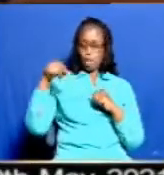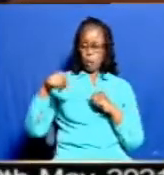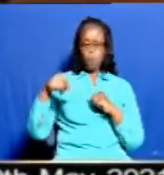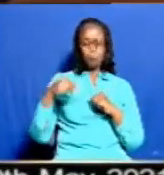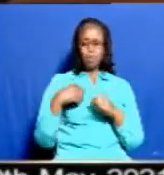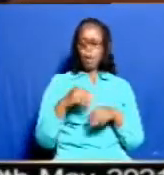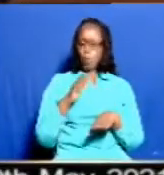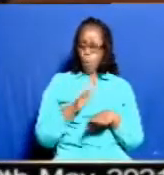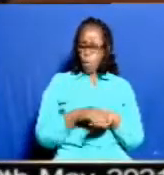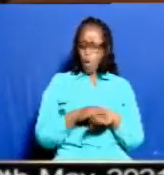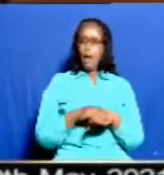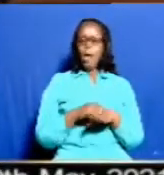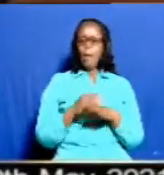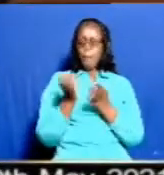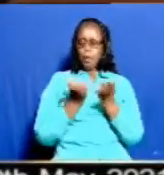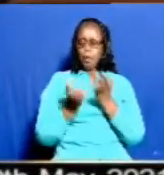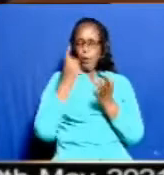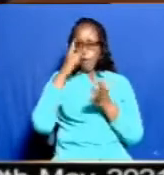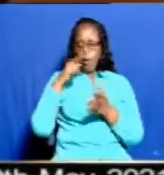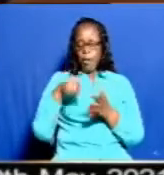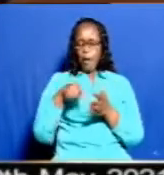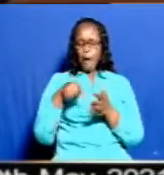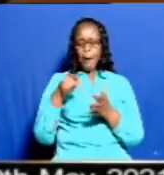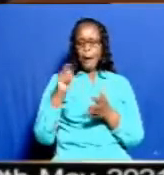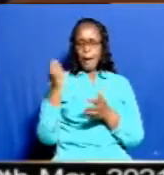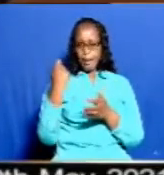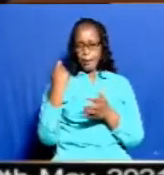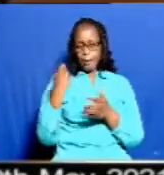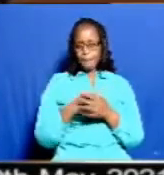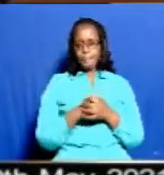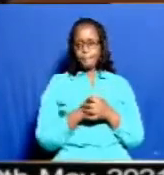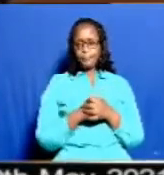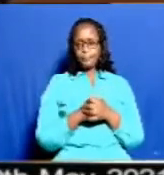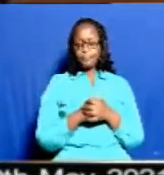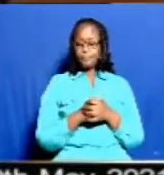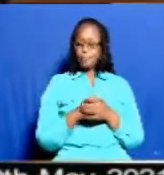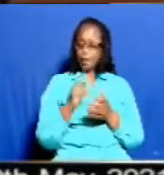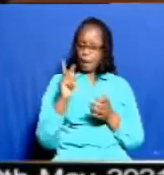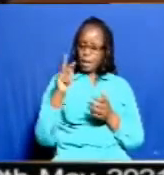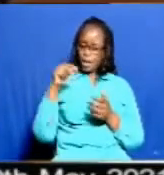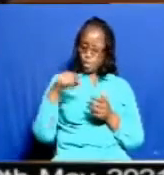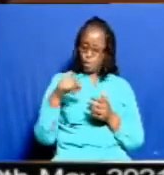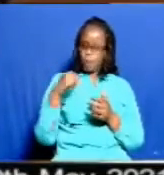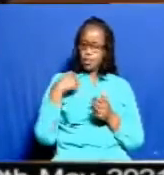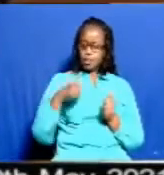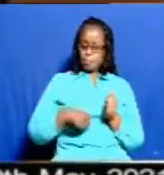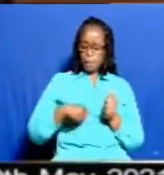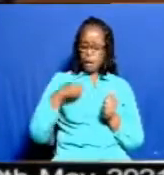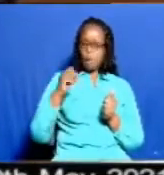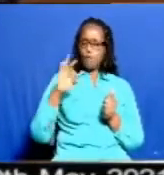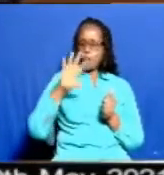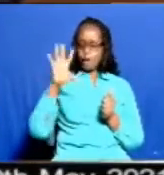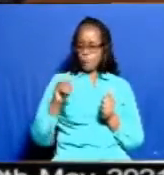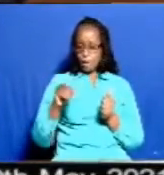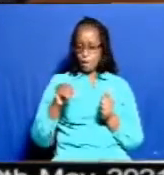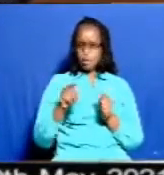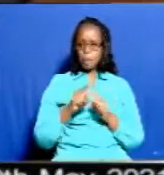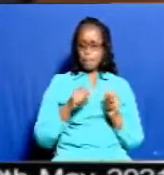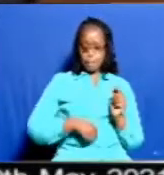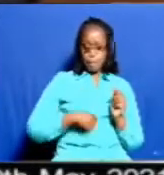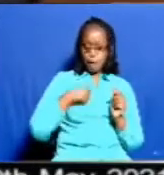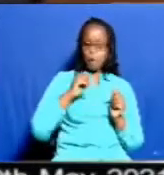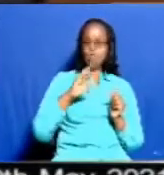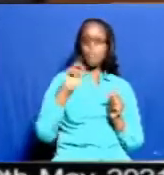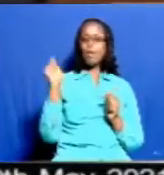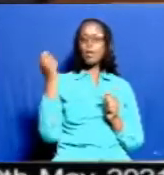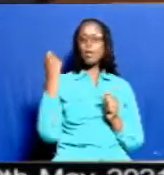country. Kenya Airways is the pride of Africa and the pride of Kenya. But Honorable Speaker, I